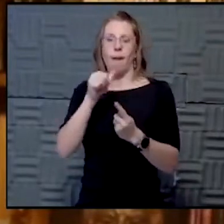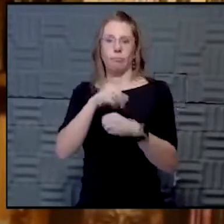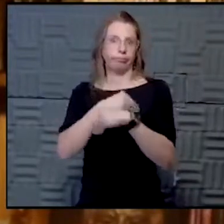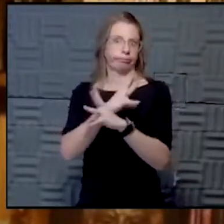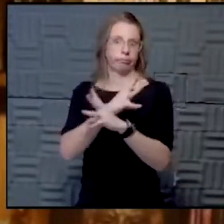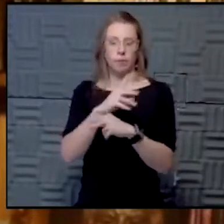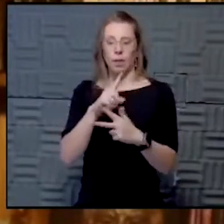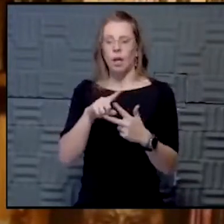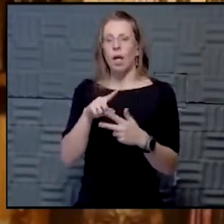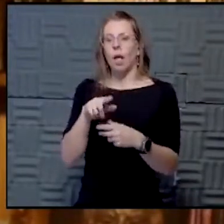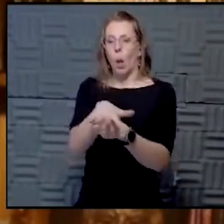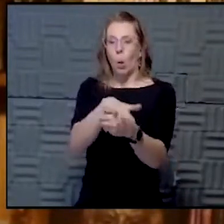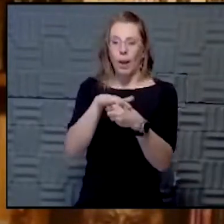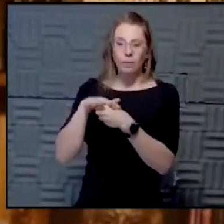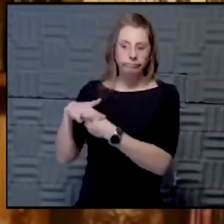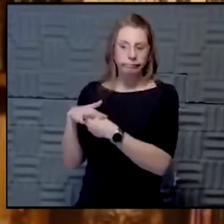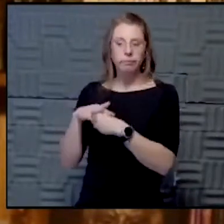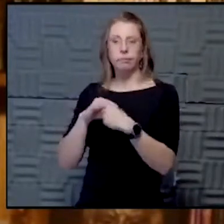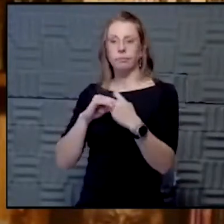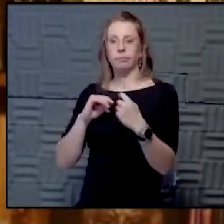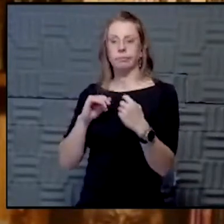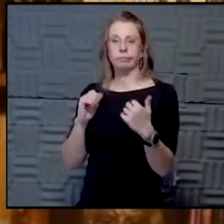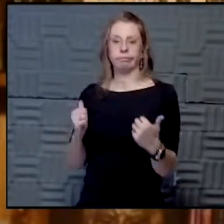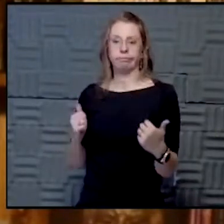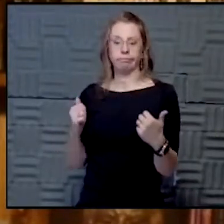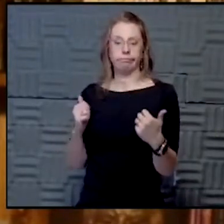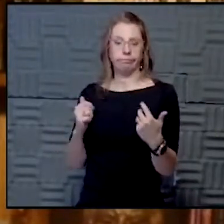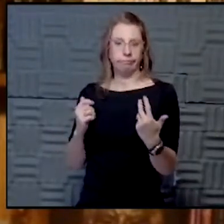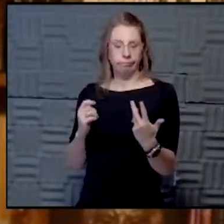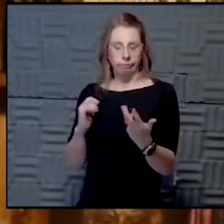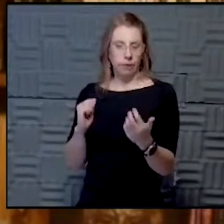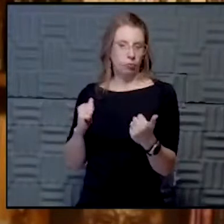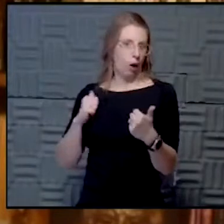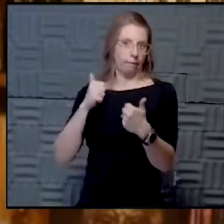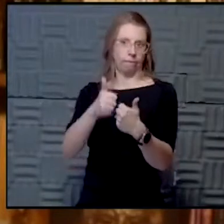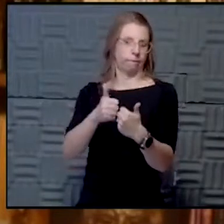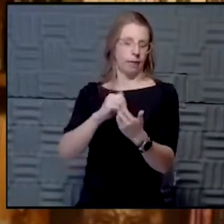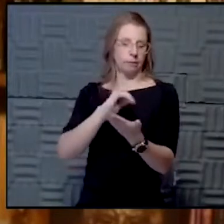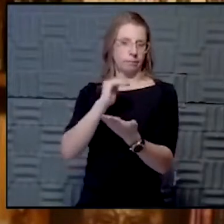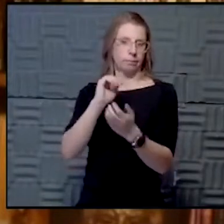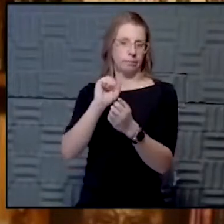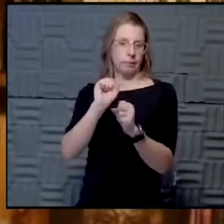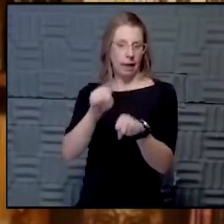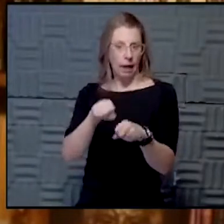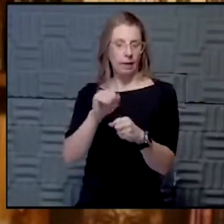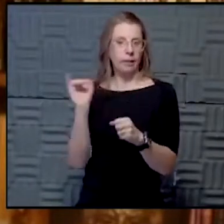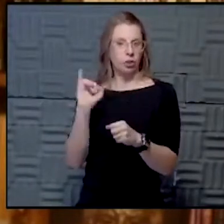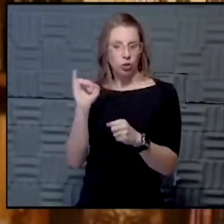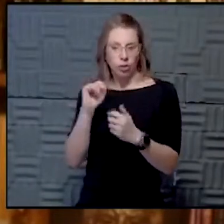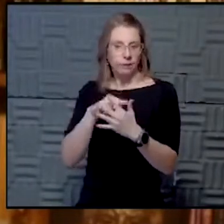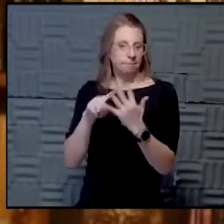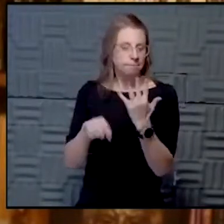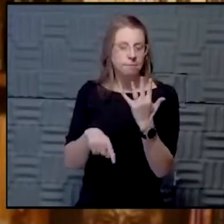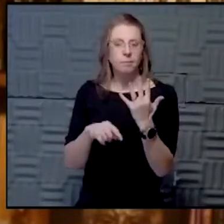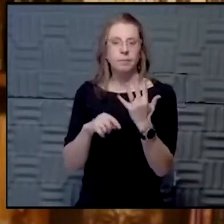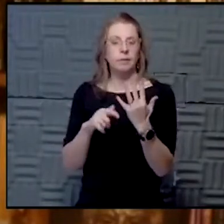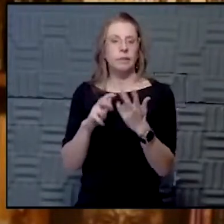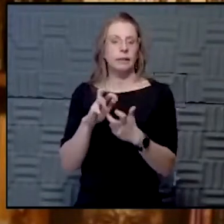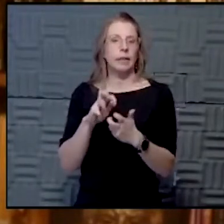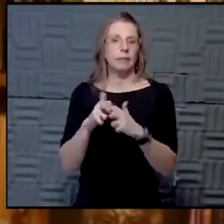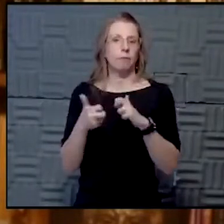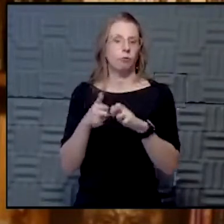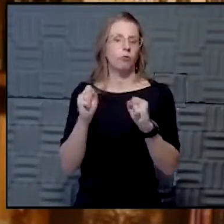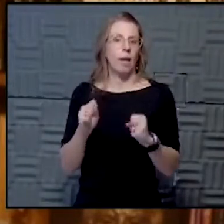located and where the therapist's located, and what kind of insurance they have, all those things add up. And sometimes it can be really difficult. And